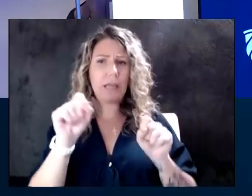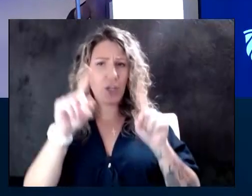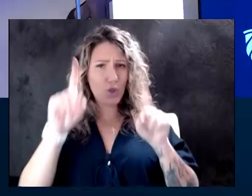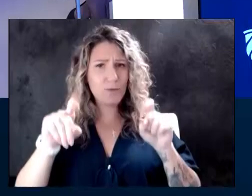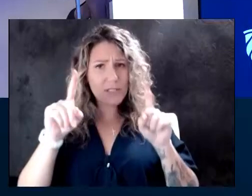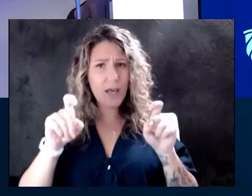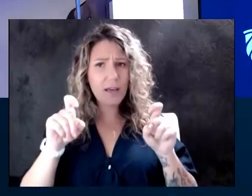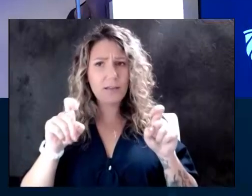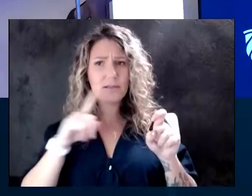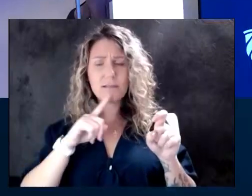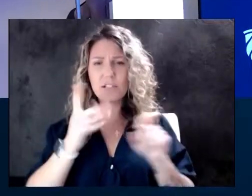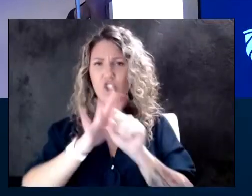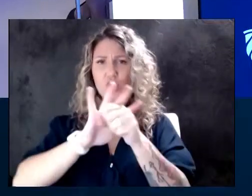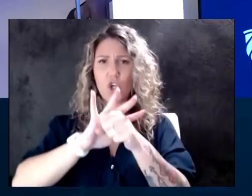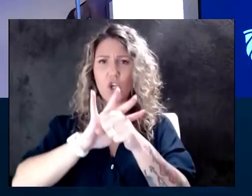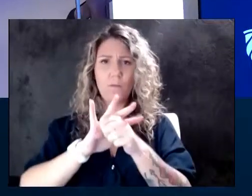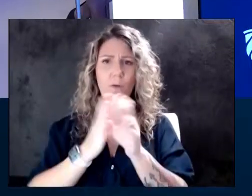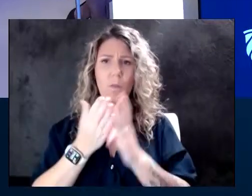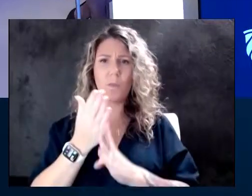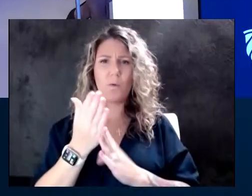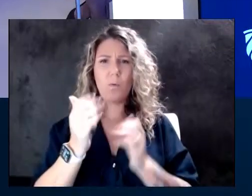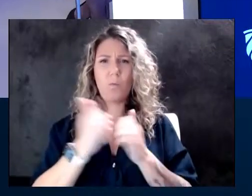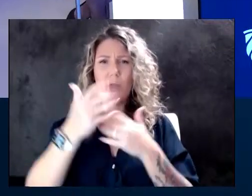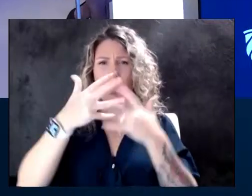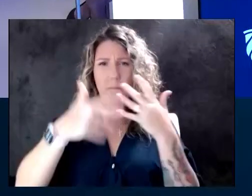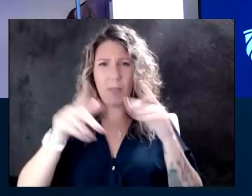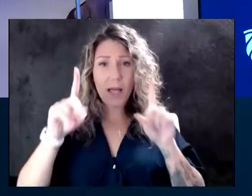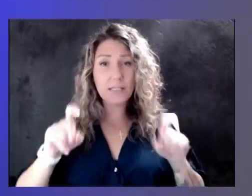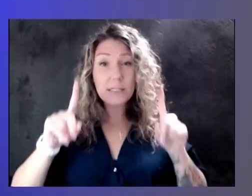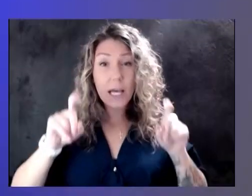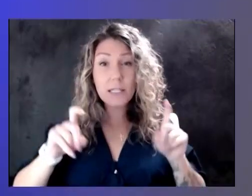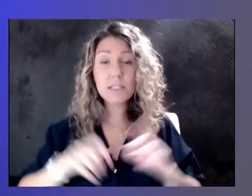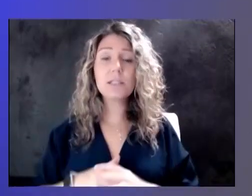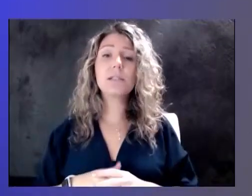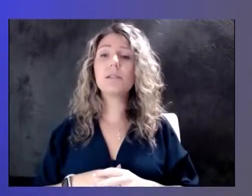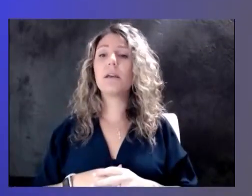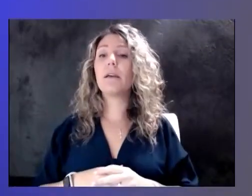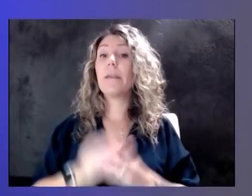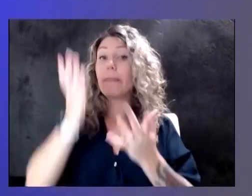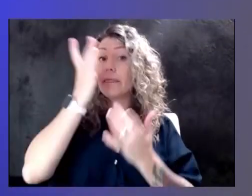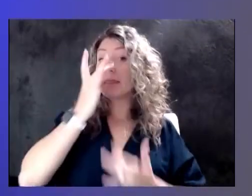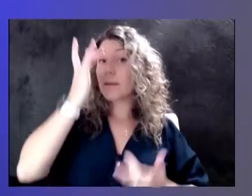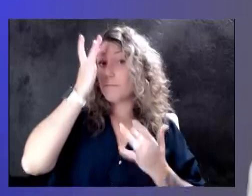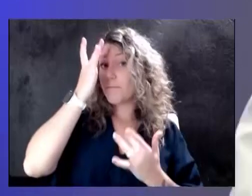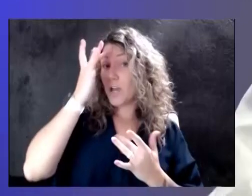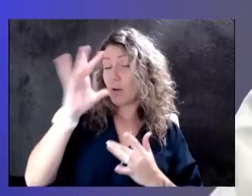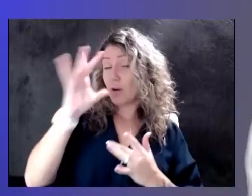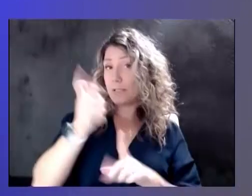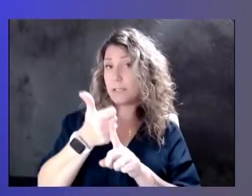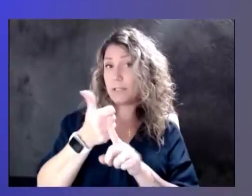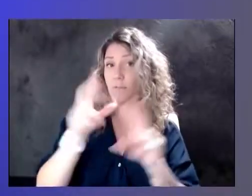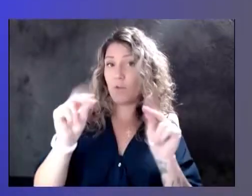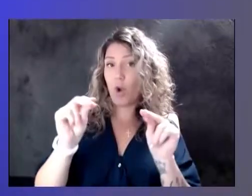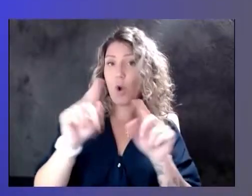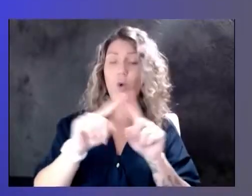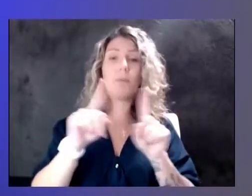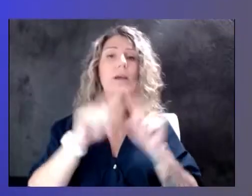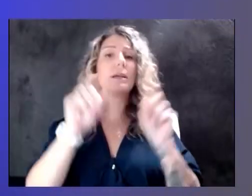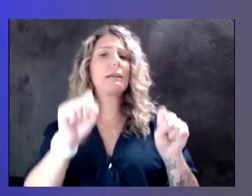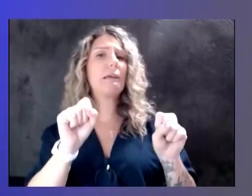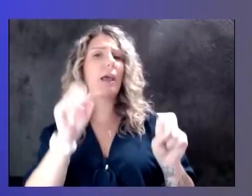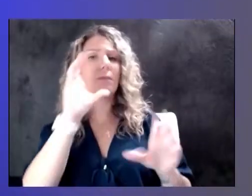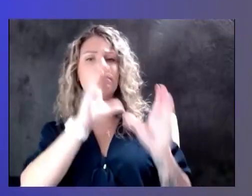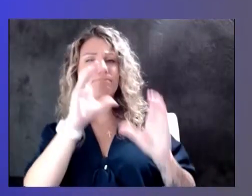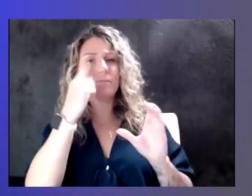COVID come through in a blood test? the virus itself, no, but Okay. we can look for the immune reaction to the virus. So these are